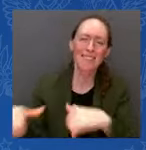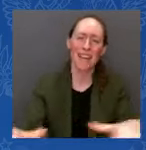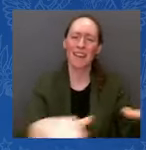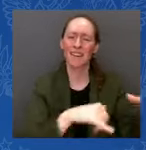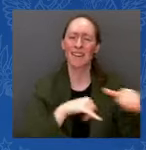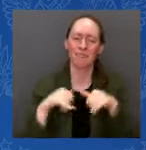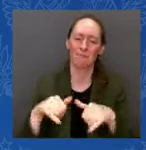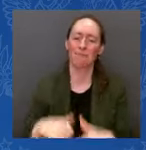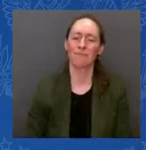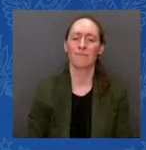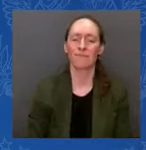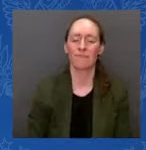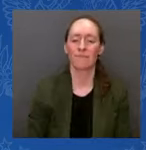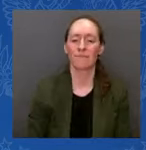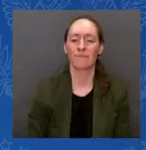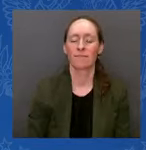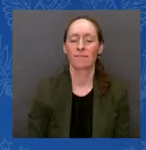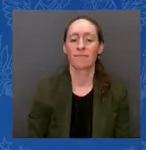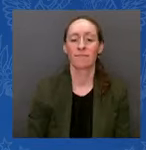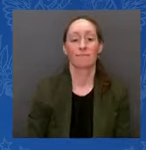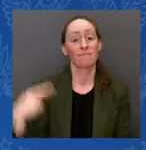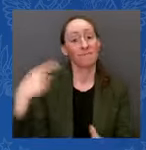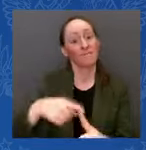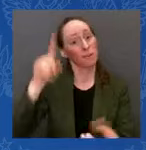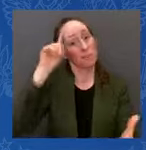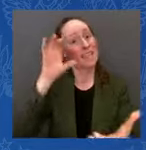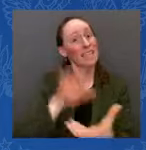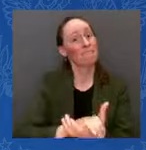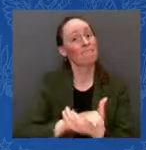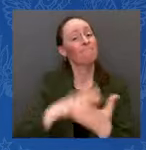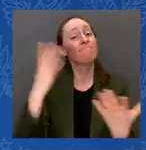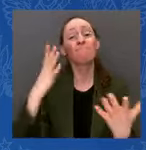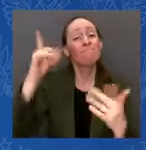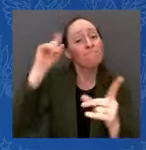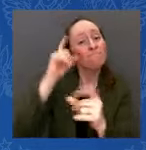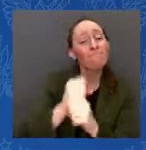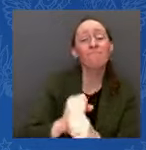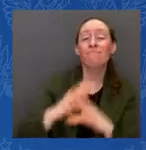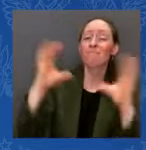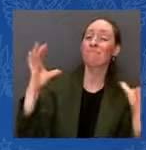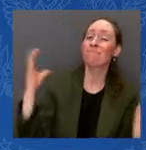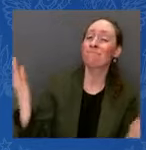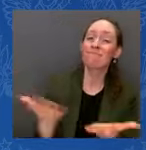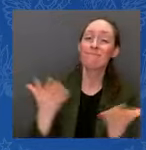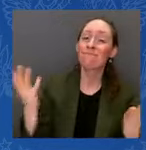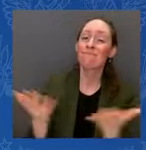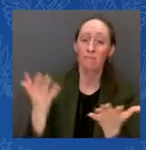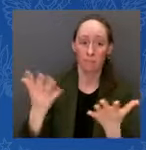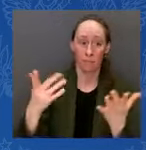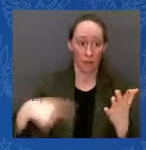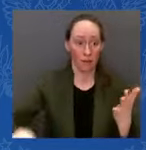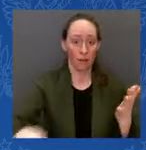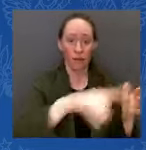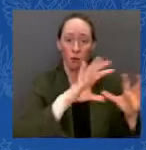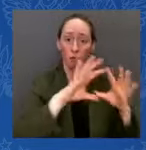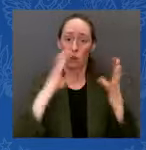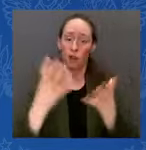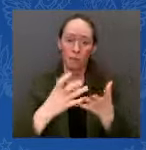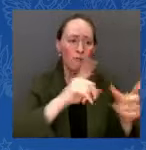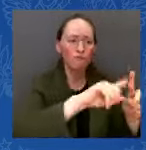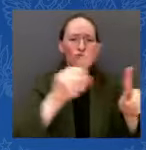where the sovereignty of every nation is respected and the inherent dignity of every individual is